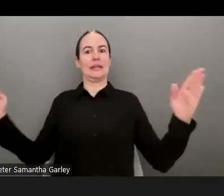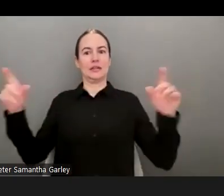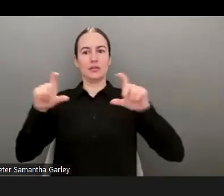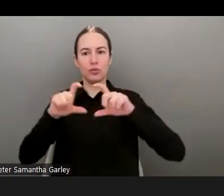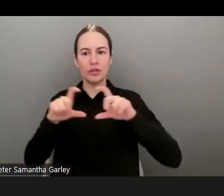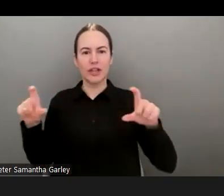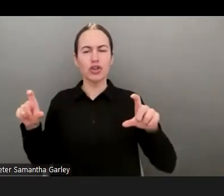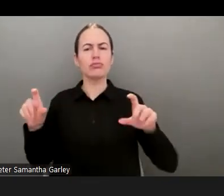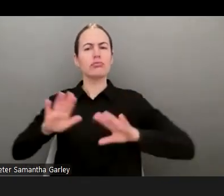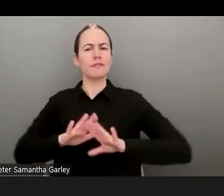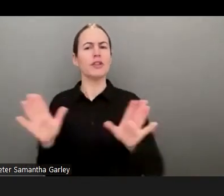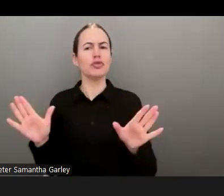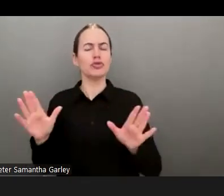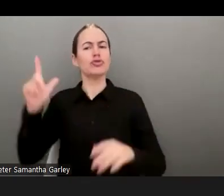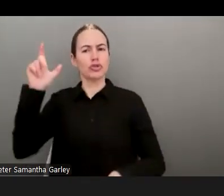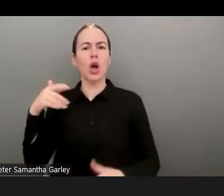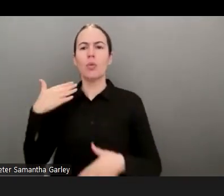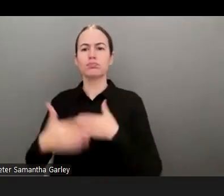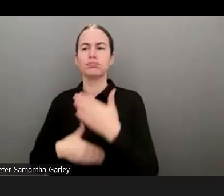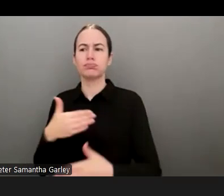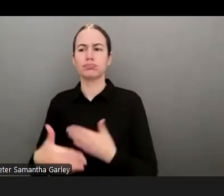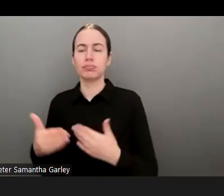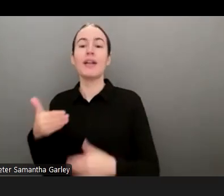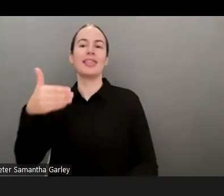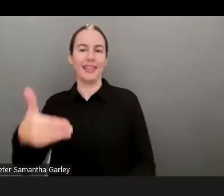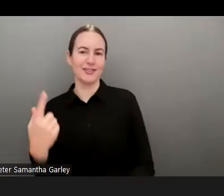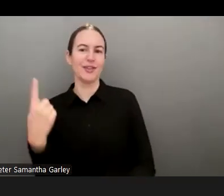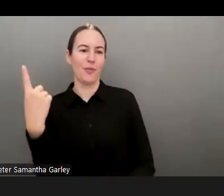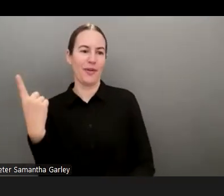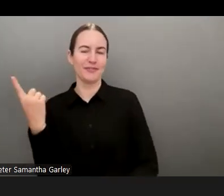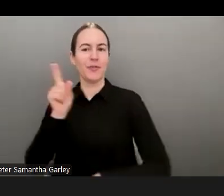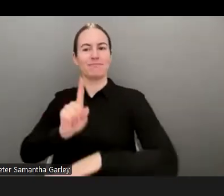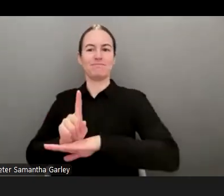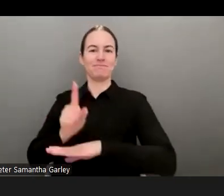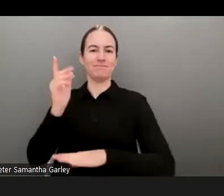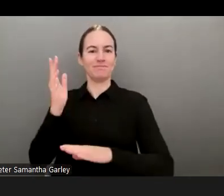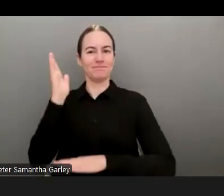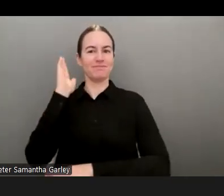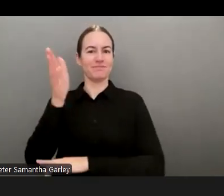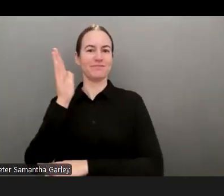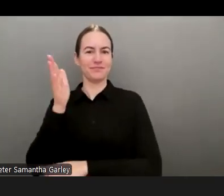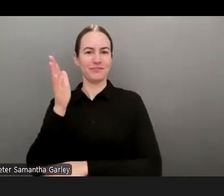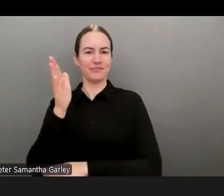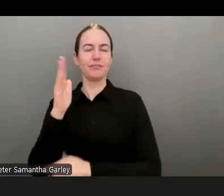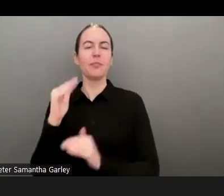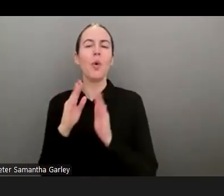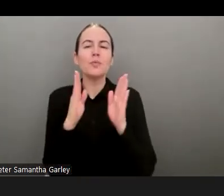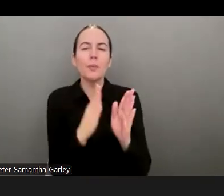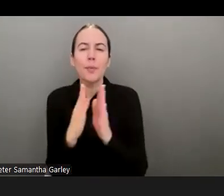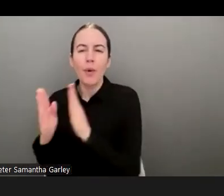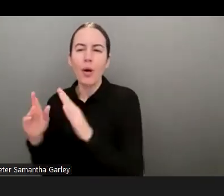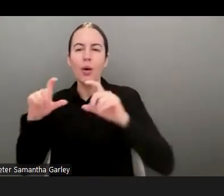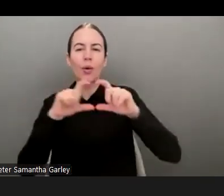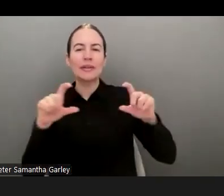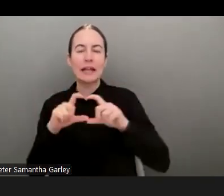doing this, and we will hear from one of them later today. But there are several smaller organizations that I don't think